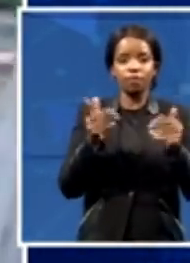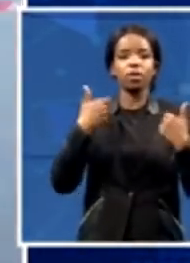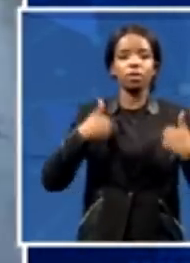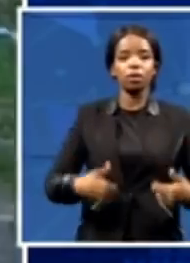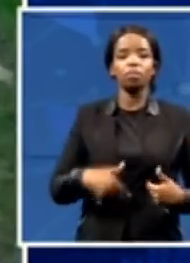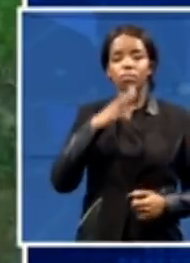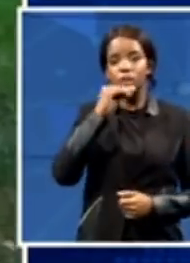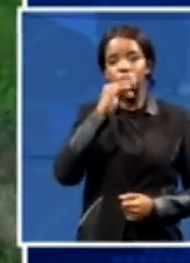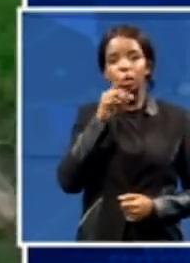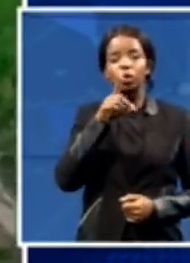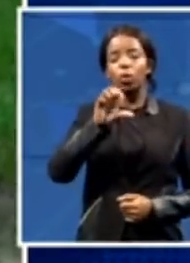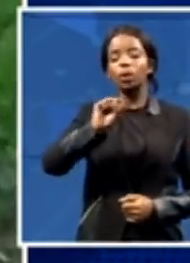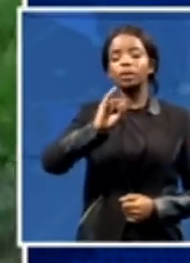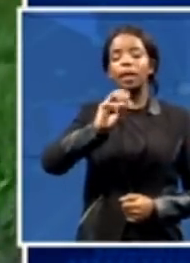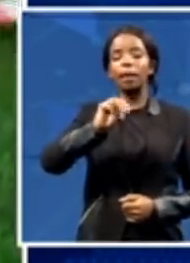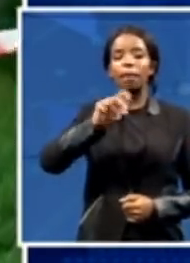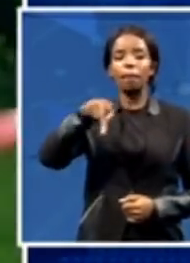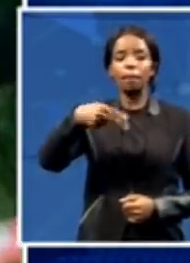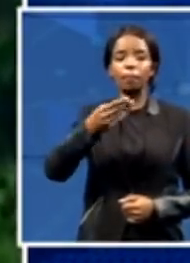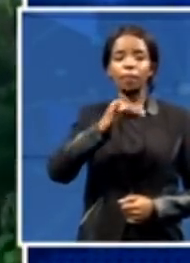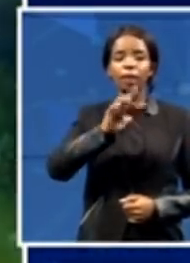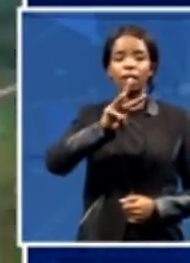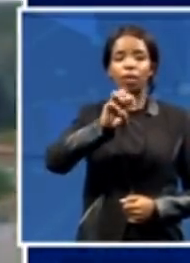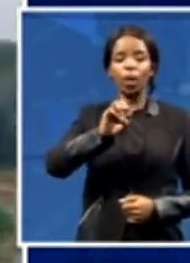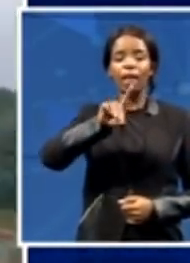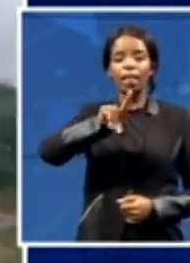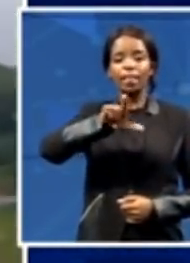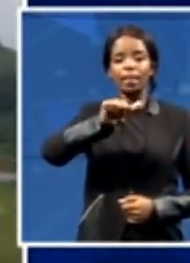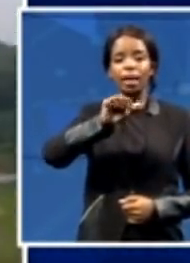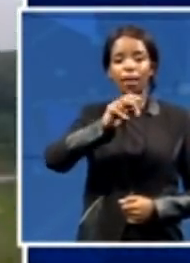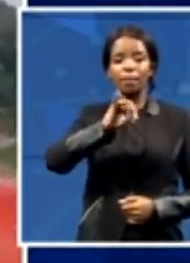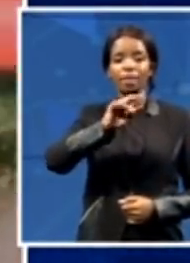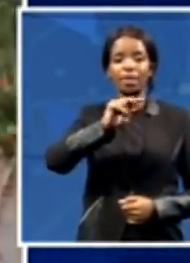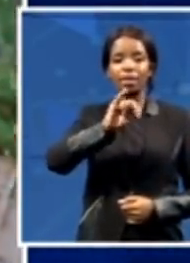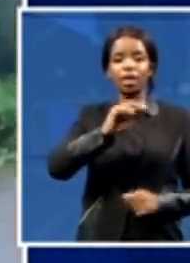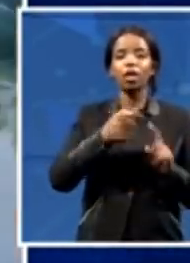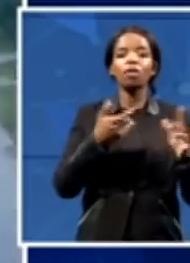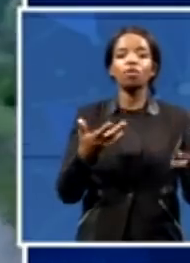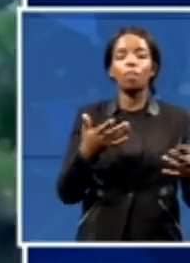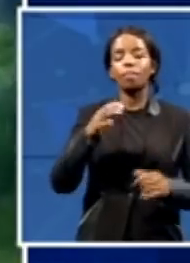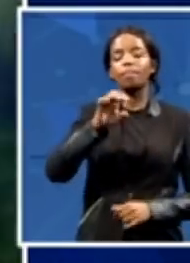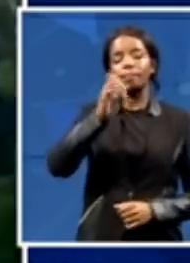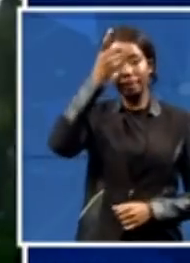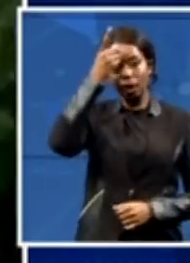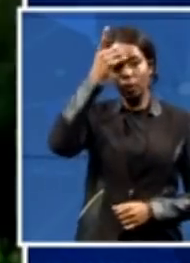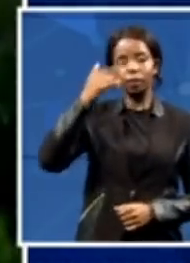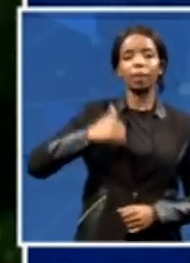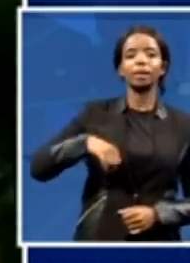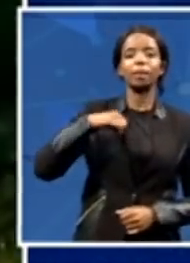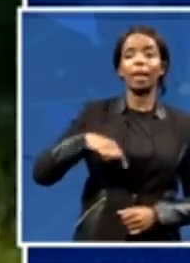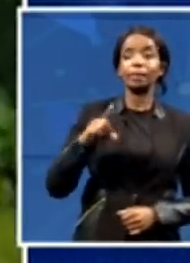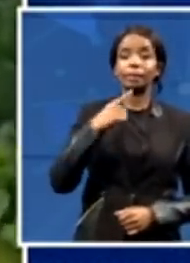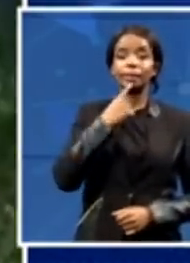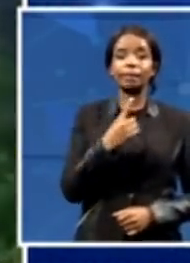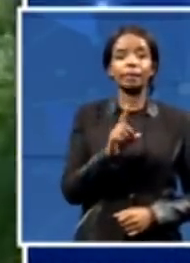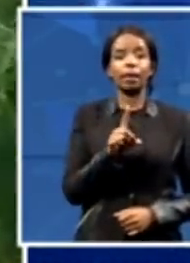officer from eThekwini municipality. He was saying that at the moment he does not have information as to